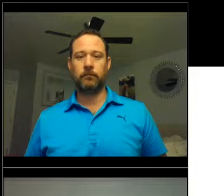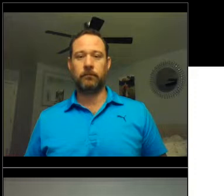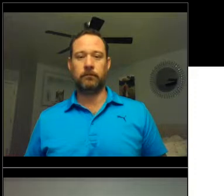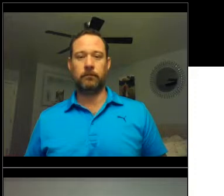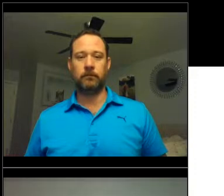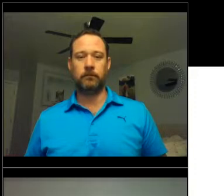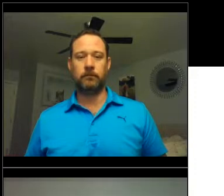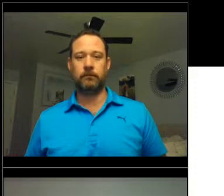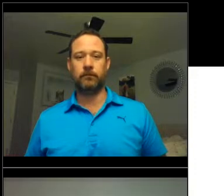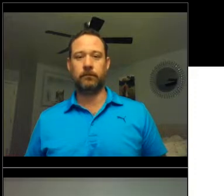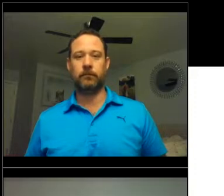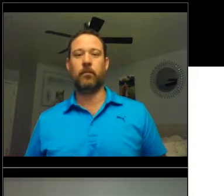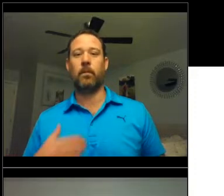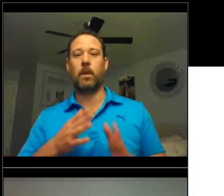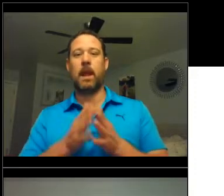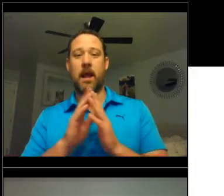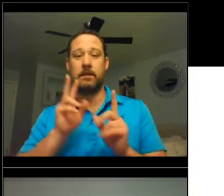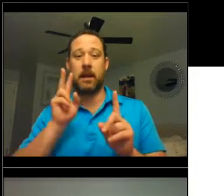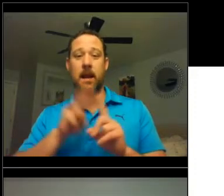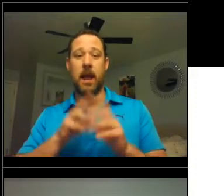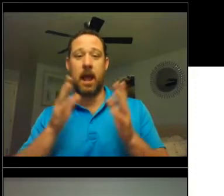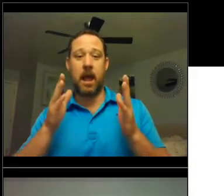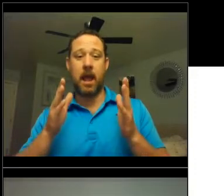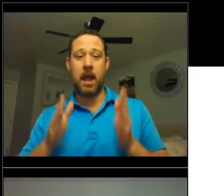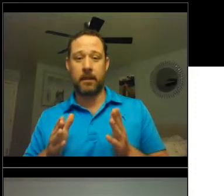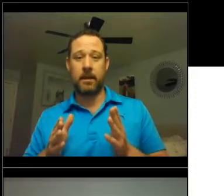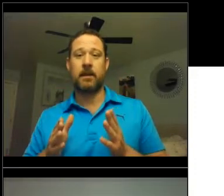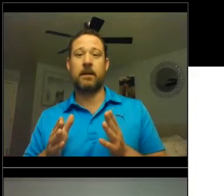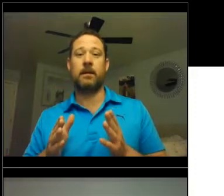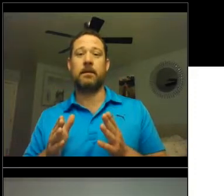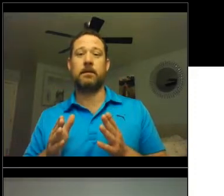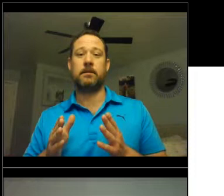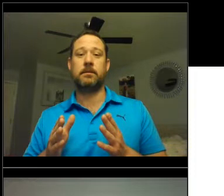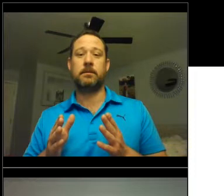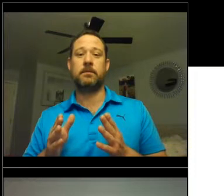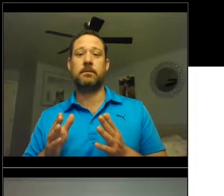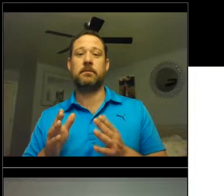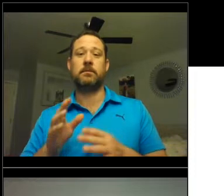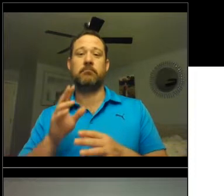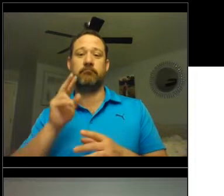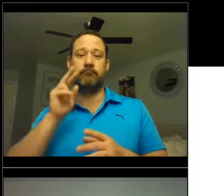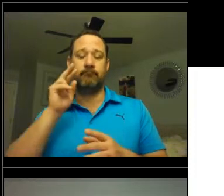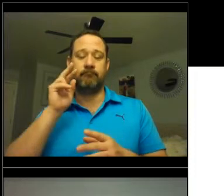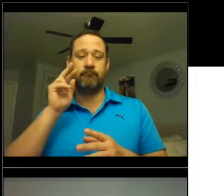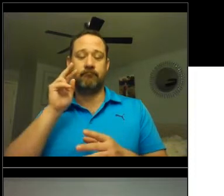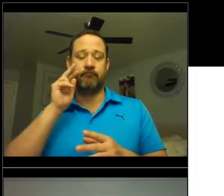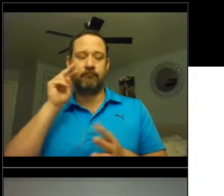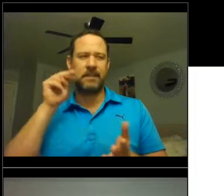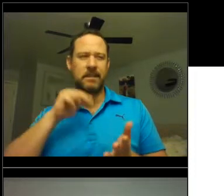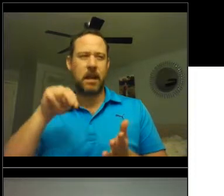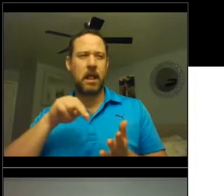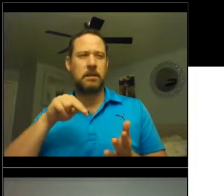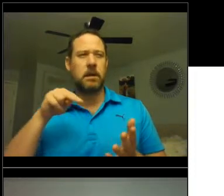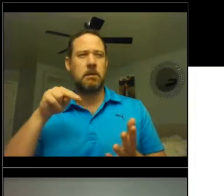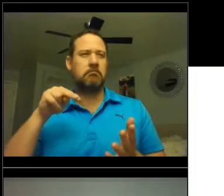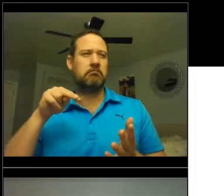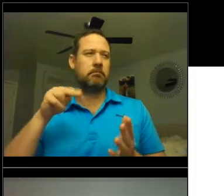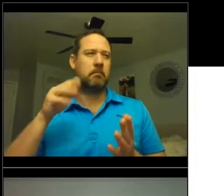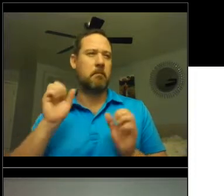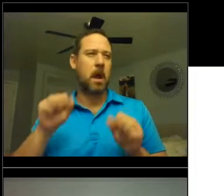Additionally, we ask that applicants dutifully analyze a possible conflict of interest